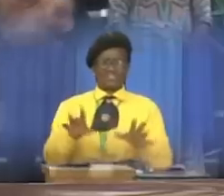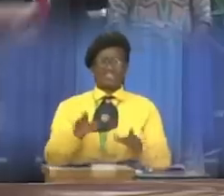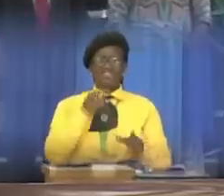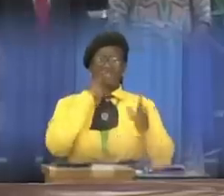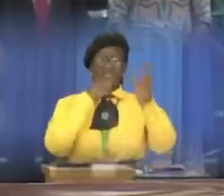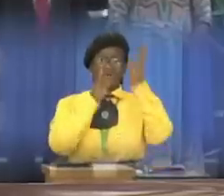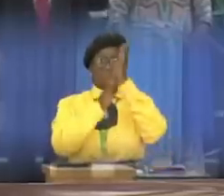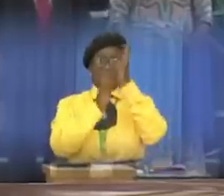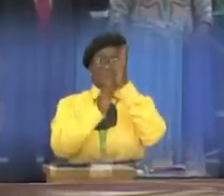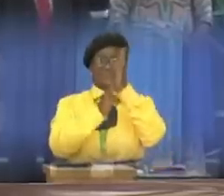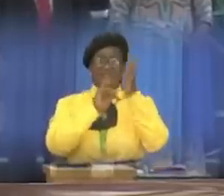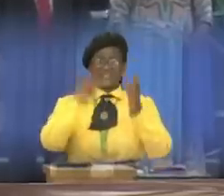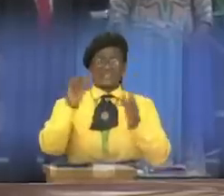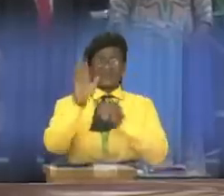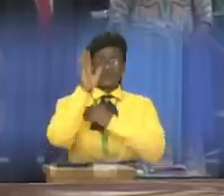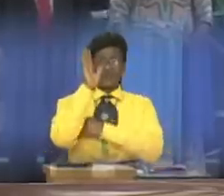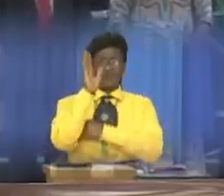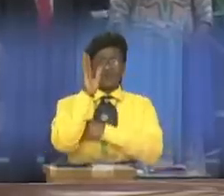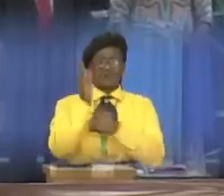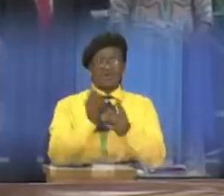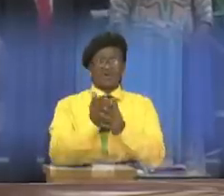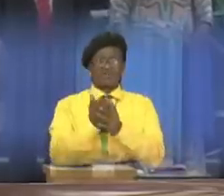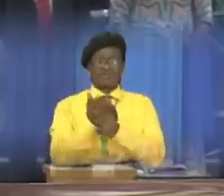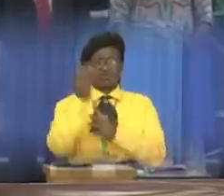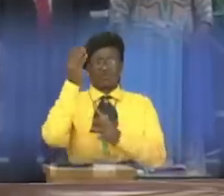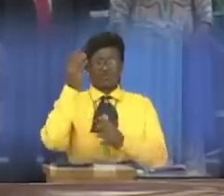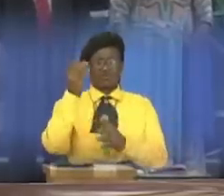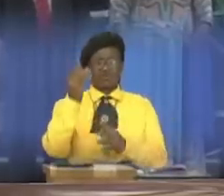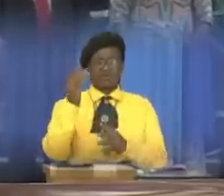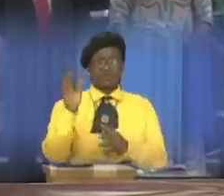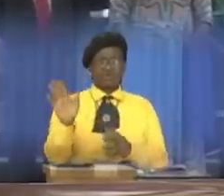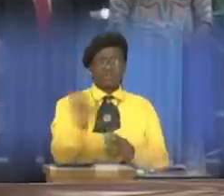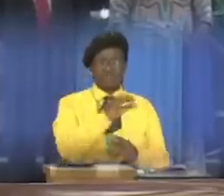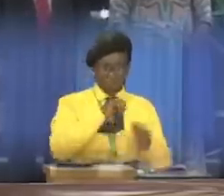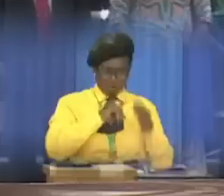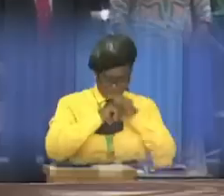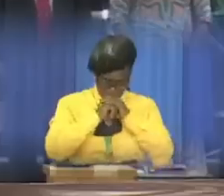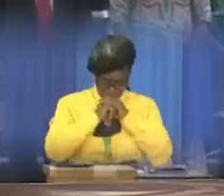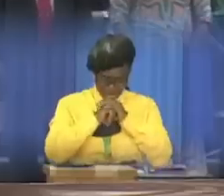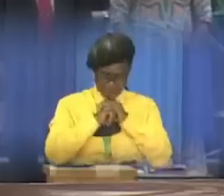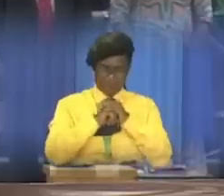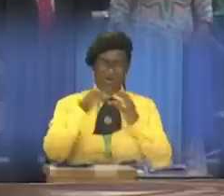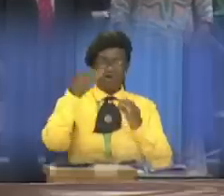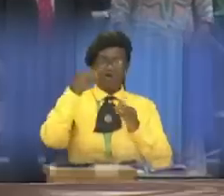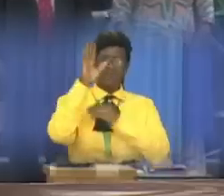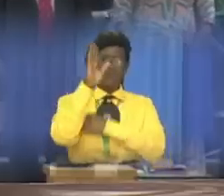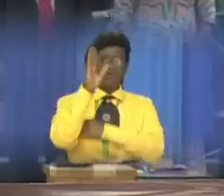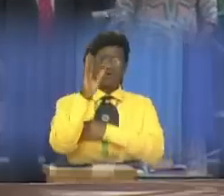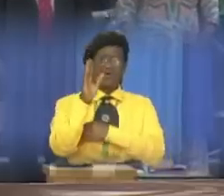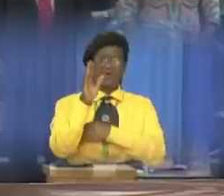through your worship of God, a fellow is spiritually sick might be made whole.